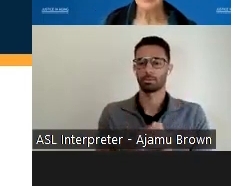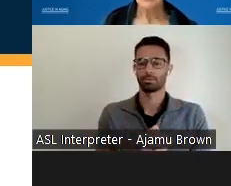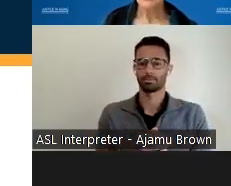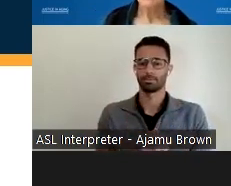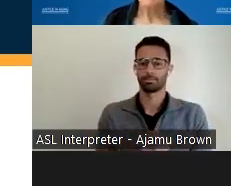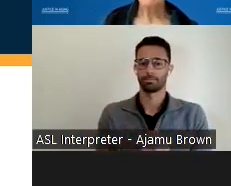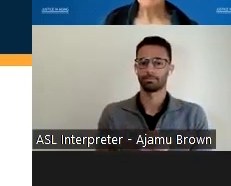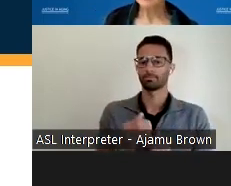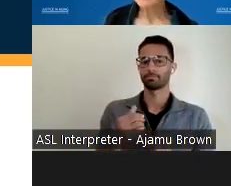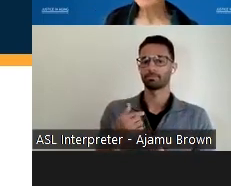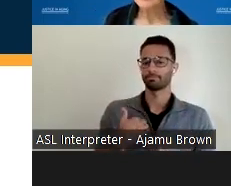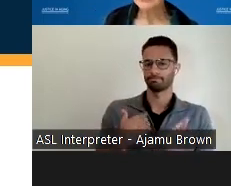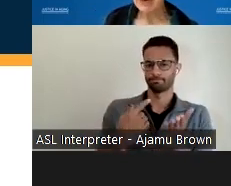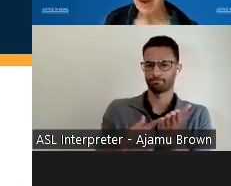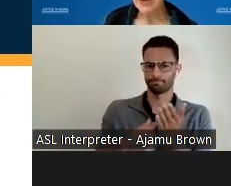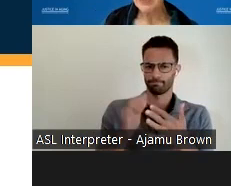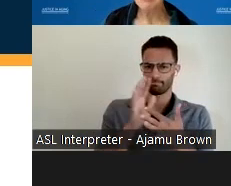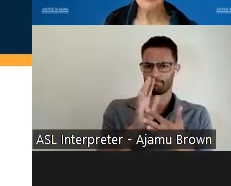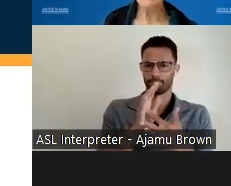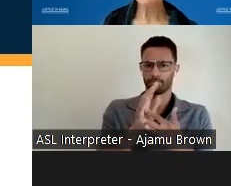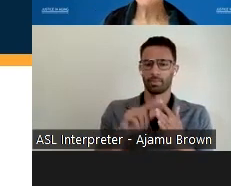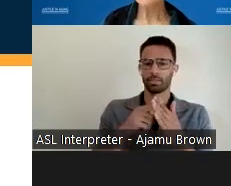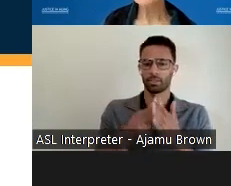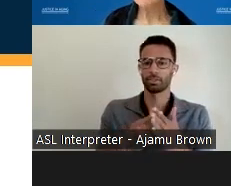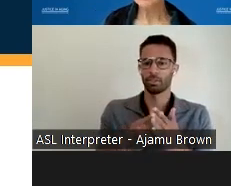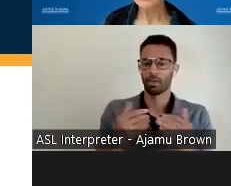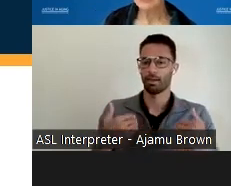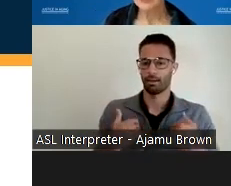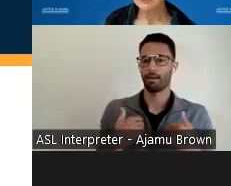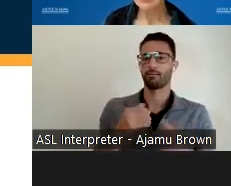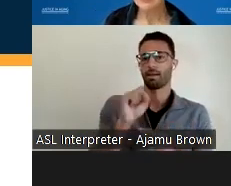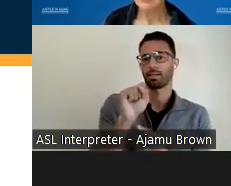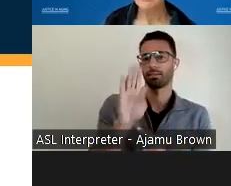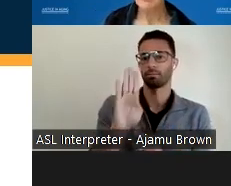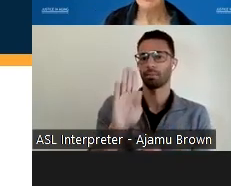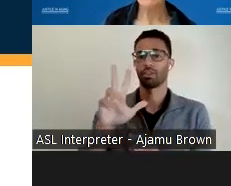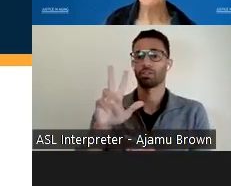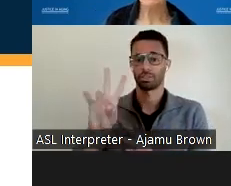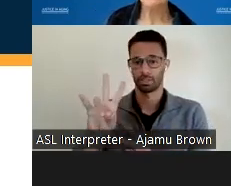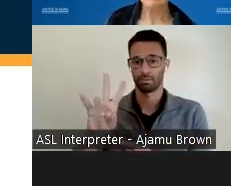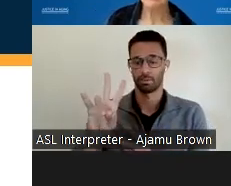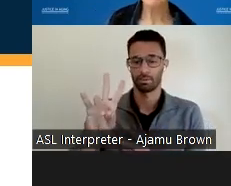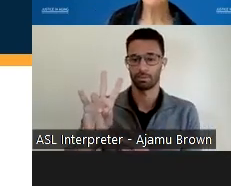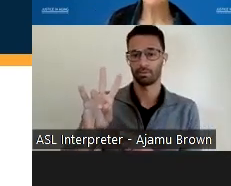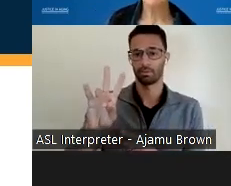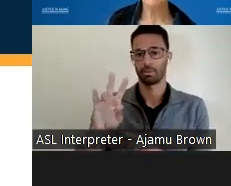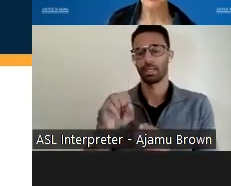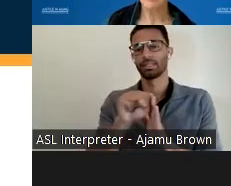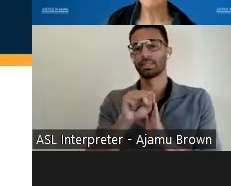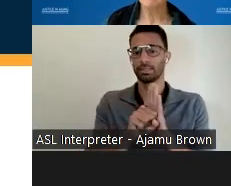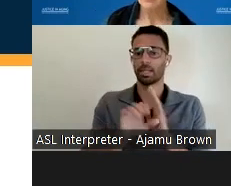First, there is also a statewide bill, SB 37, that attempted